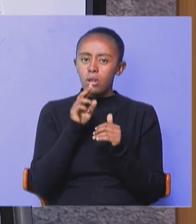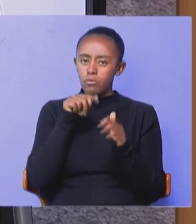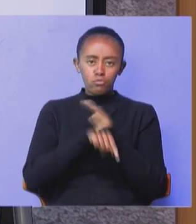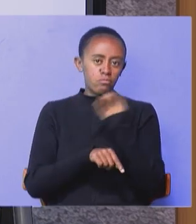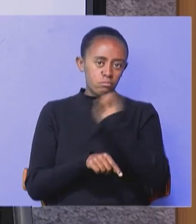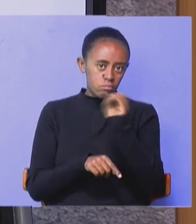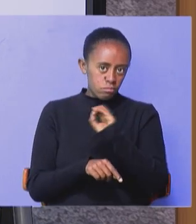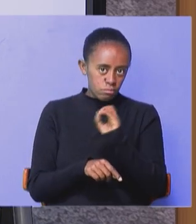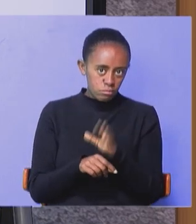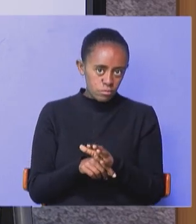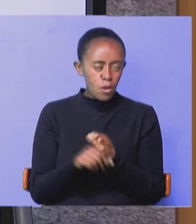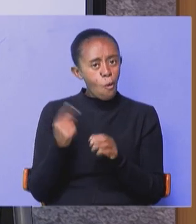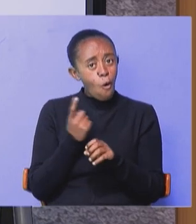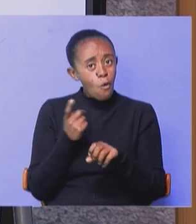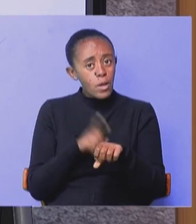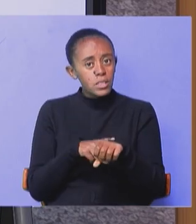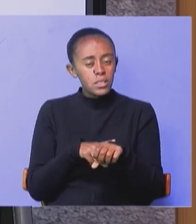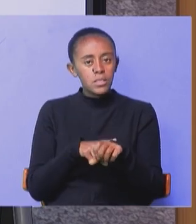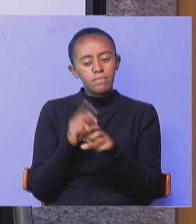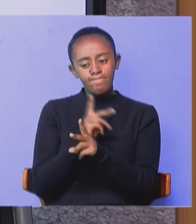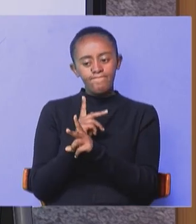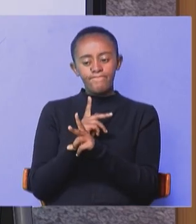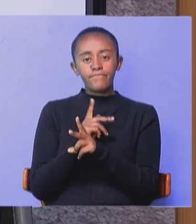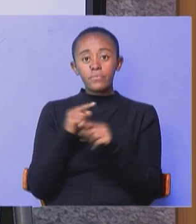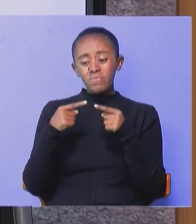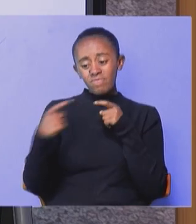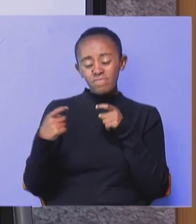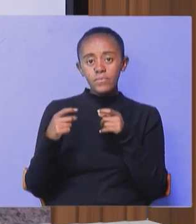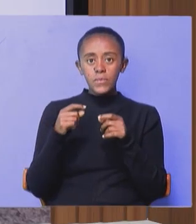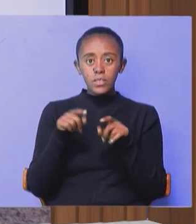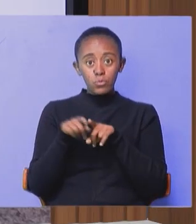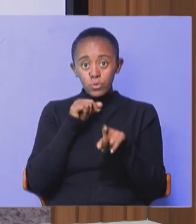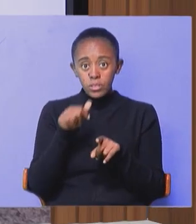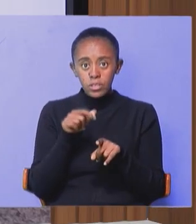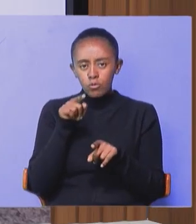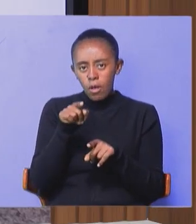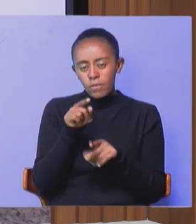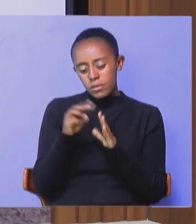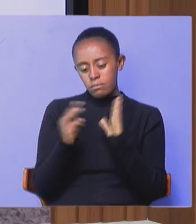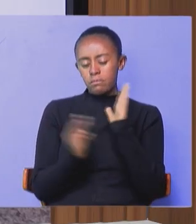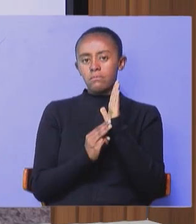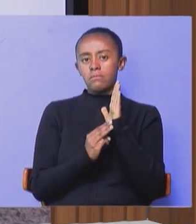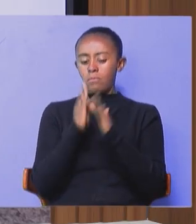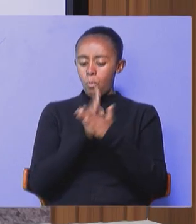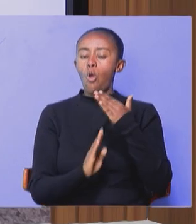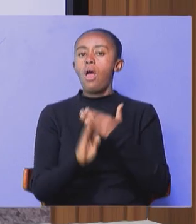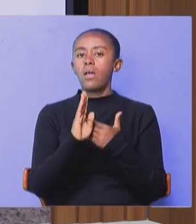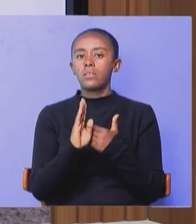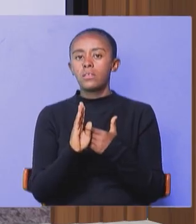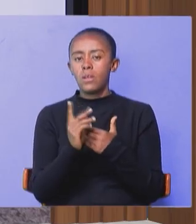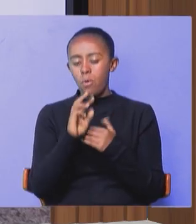rude. So always take care when you are disagreeing with someone, you have to be polite doing it